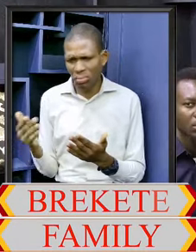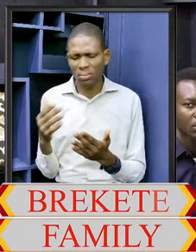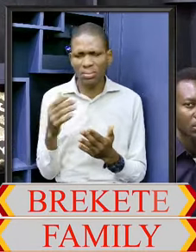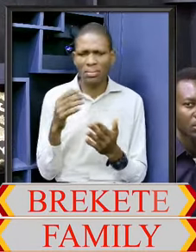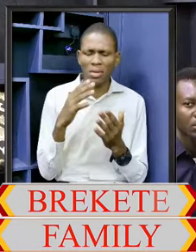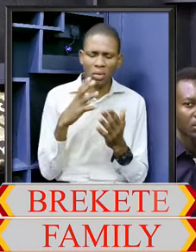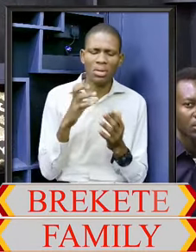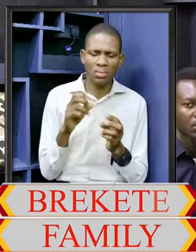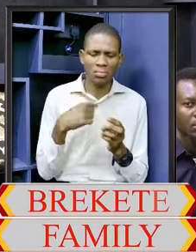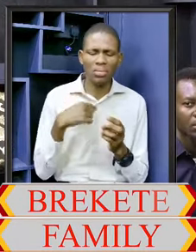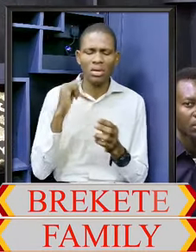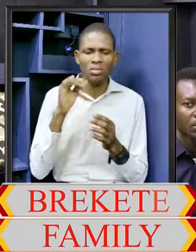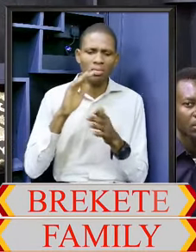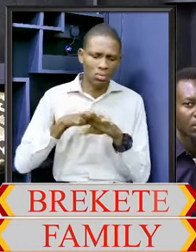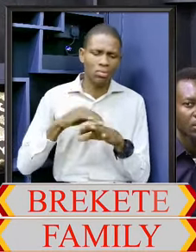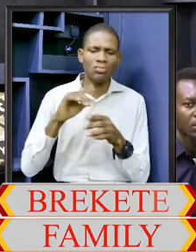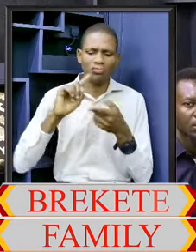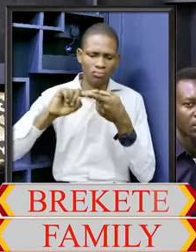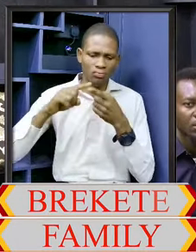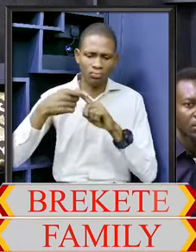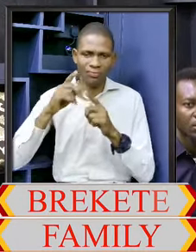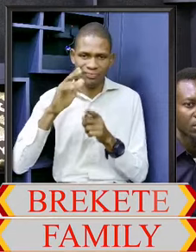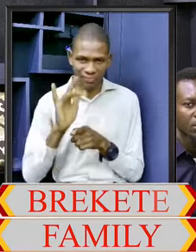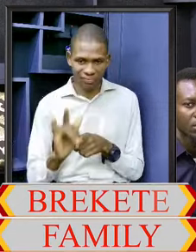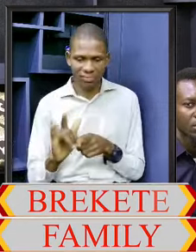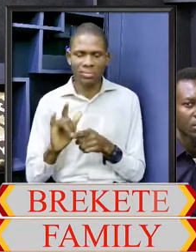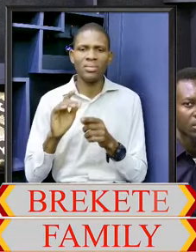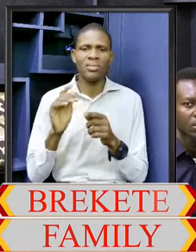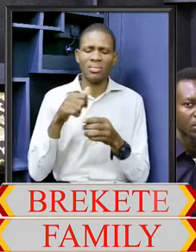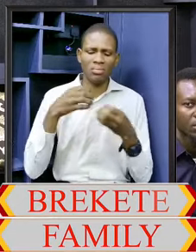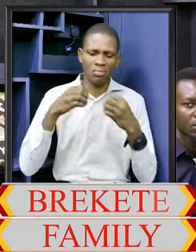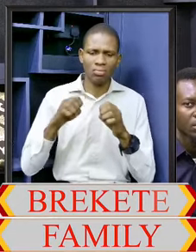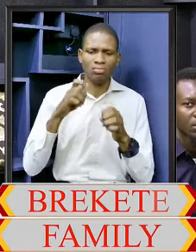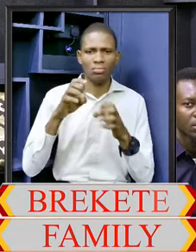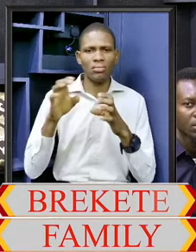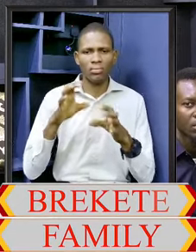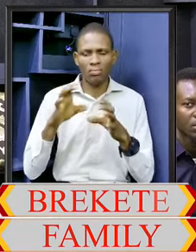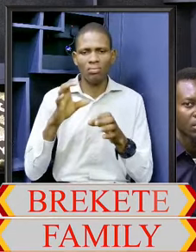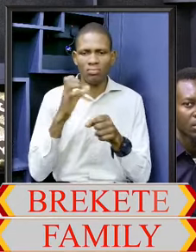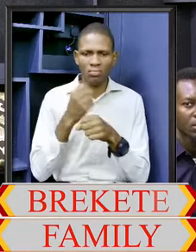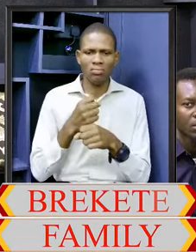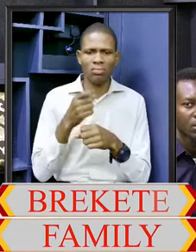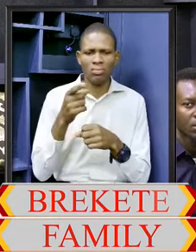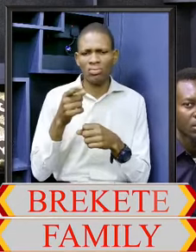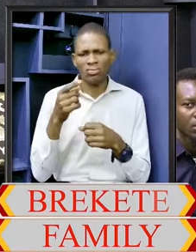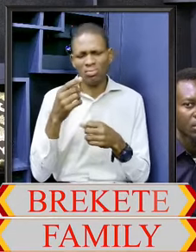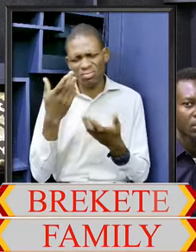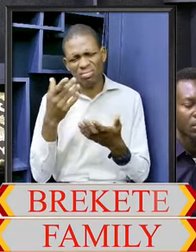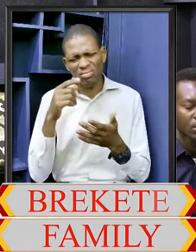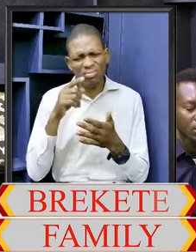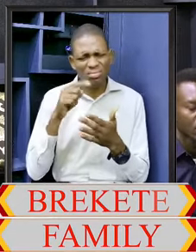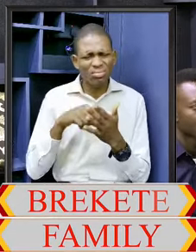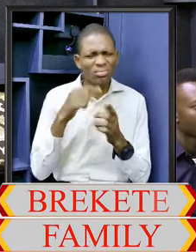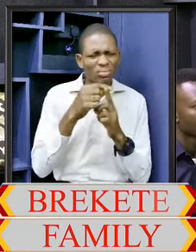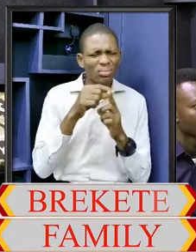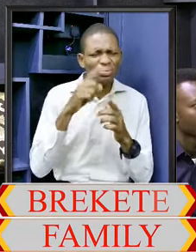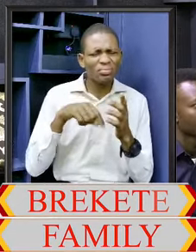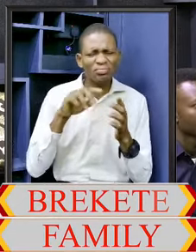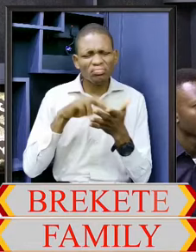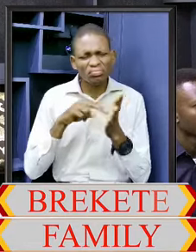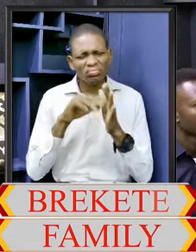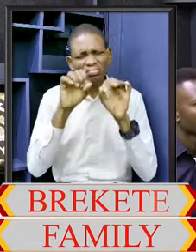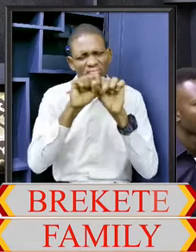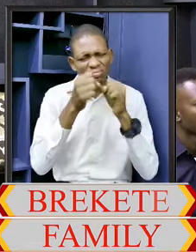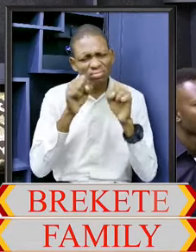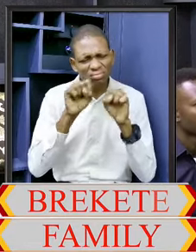friendly. So everything what they do, any effort what they make, you just say, what is this thing really? Break them into simple, simple tasks. And once you